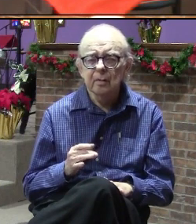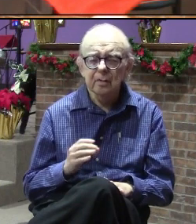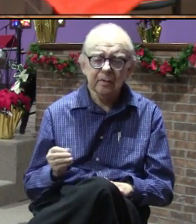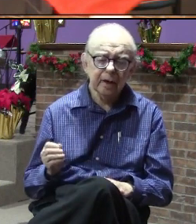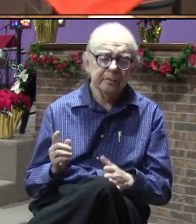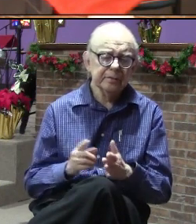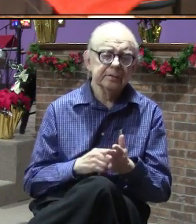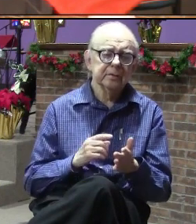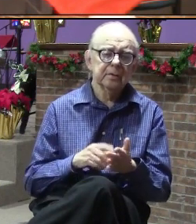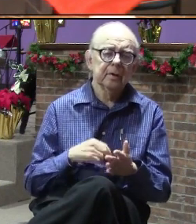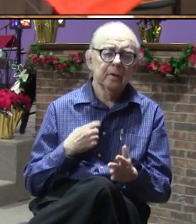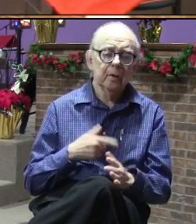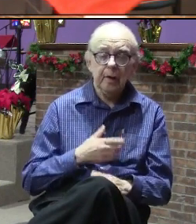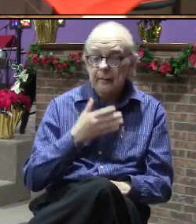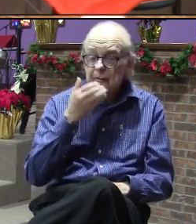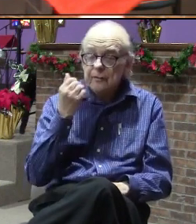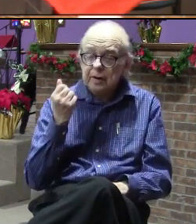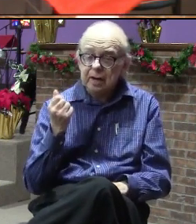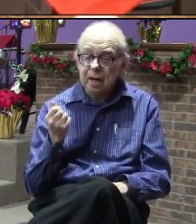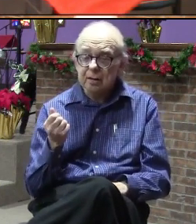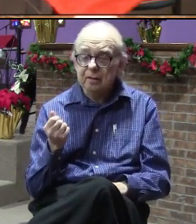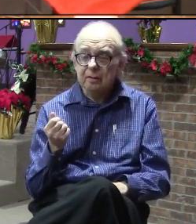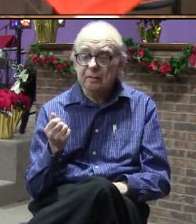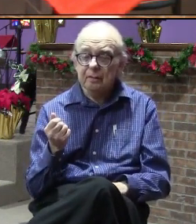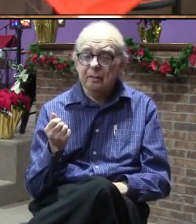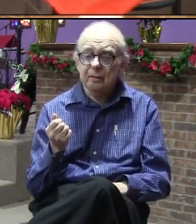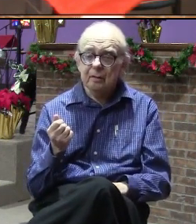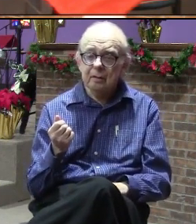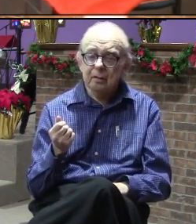And sometimes we forget